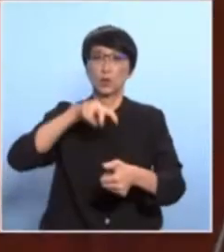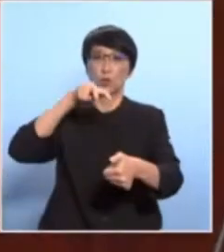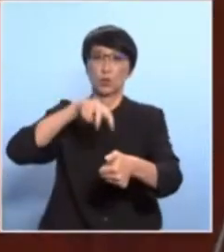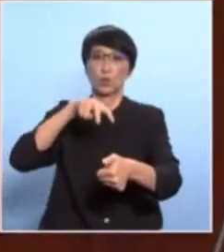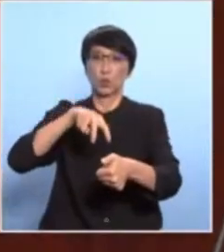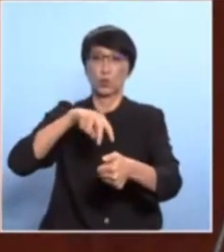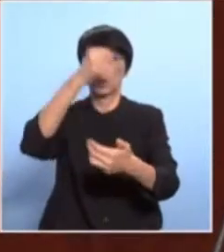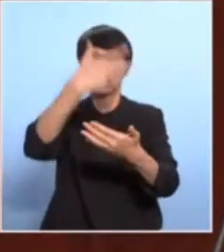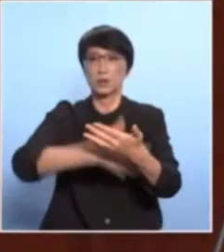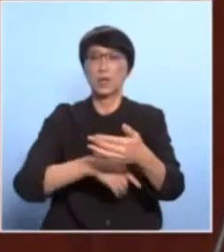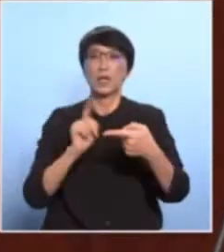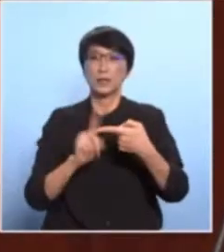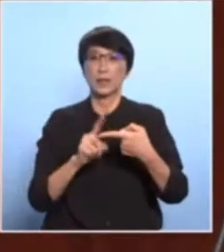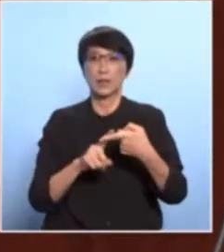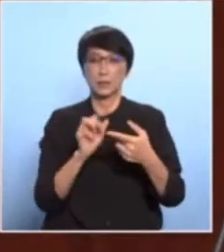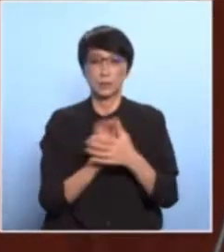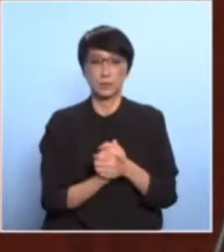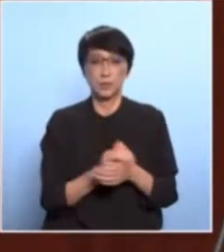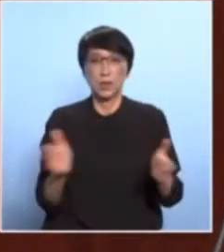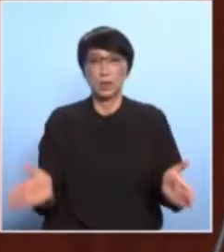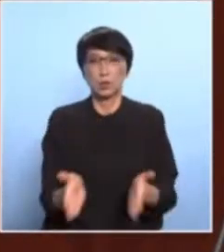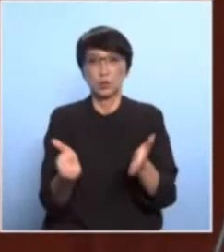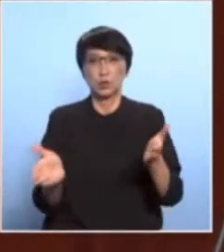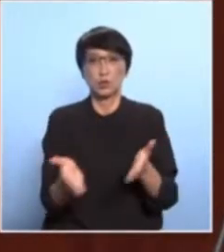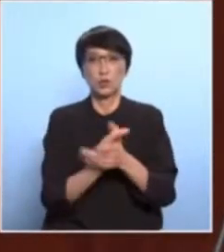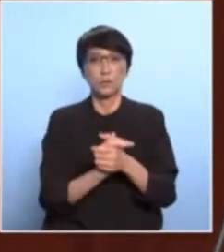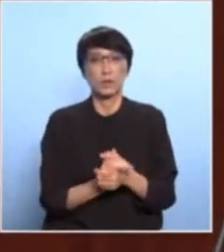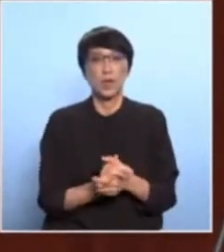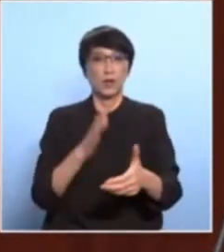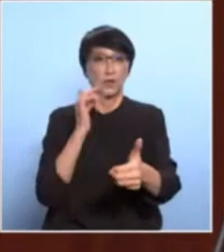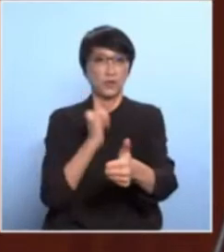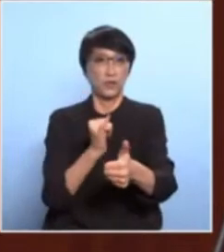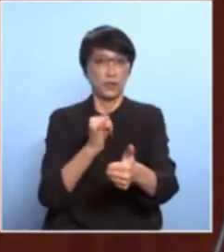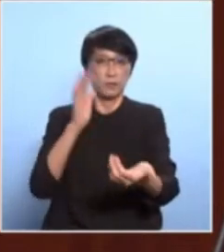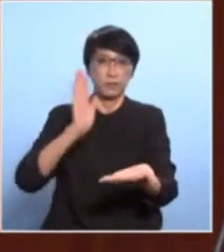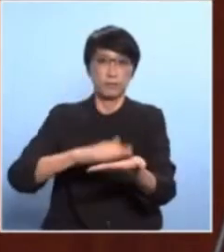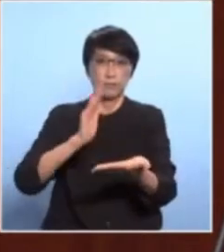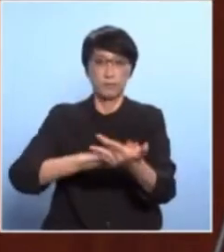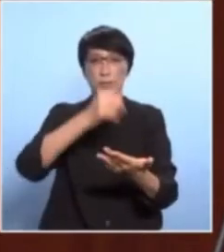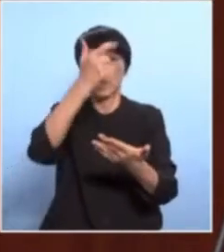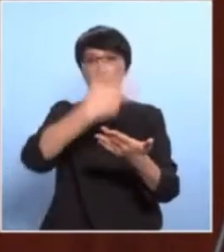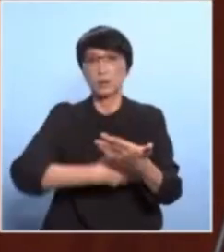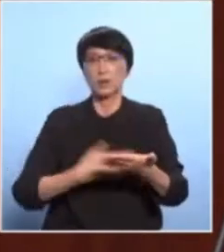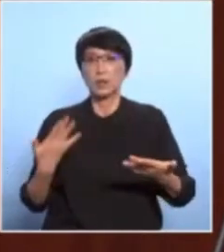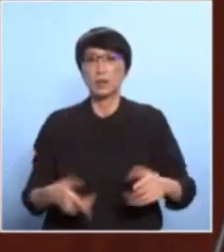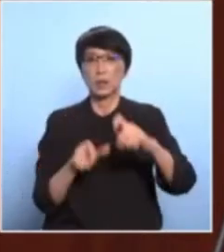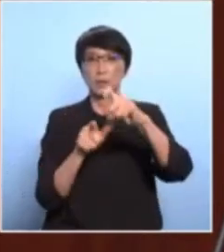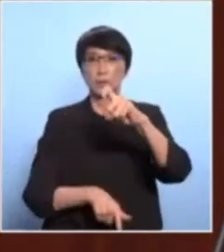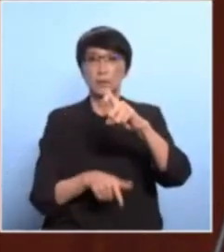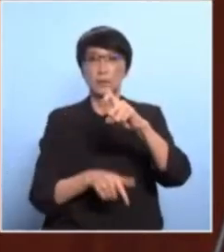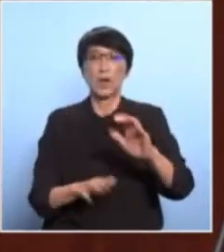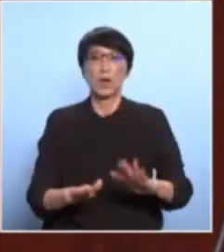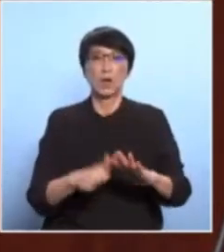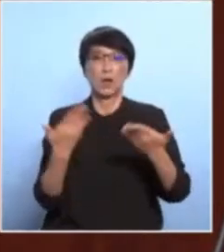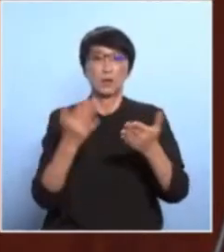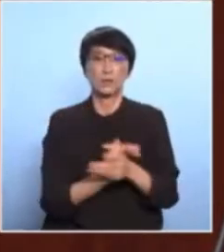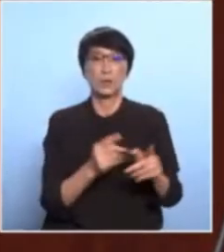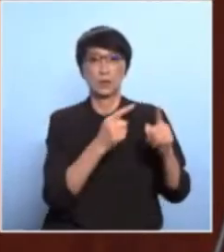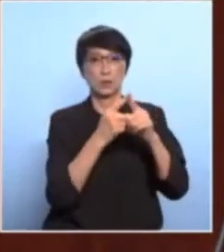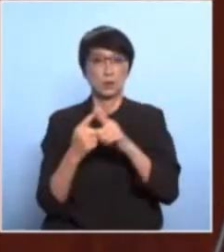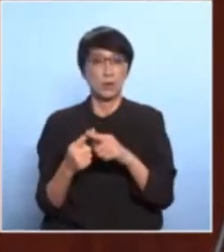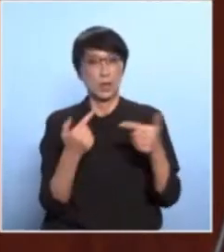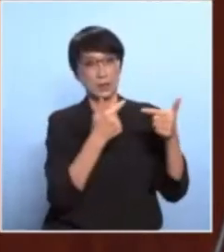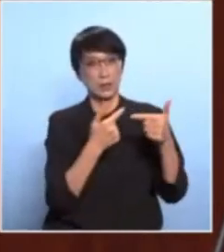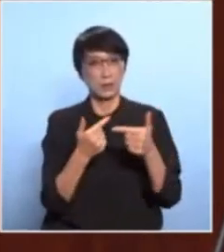The government will continue to strengthen our management system as follows. 1. Advance the performance-based management system.